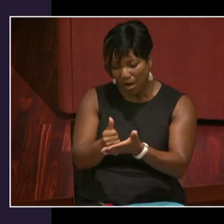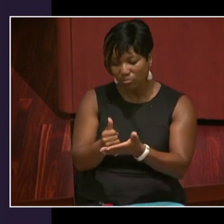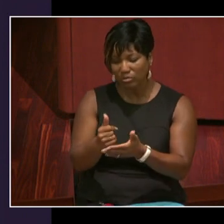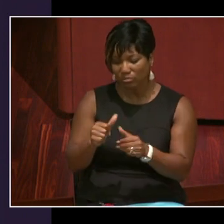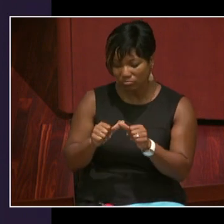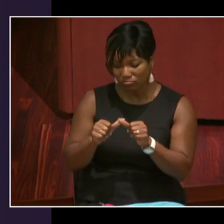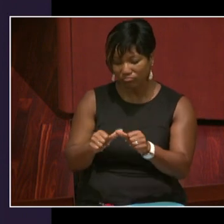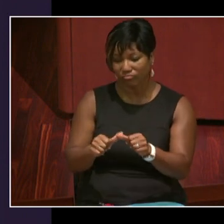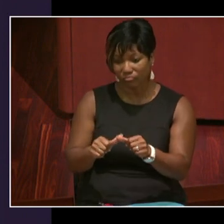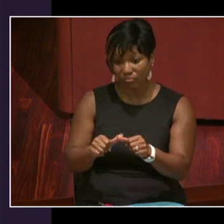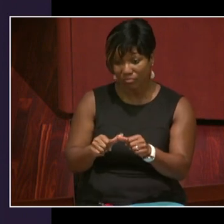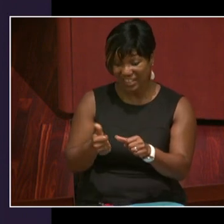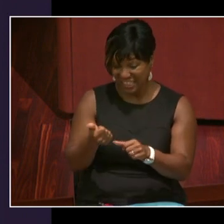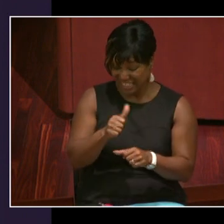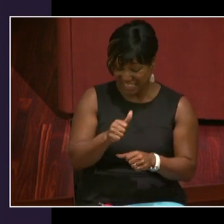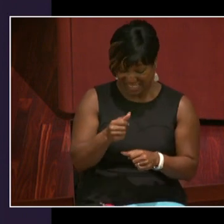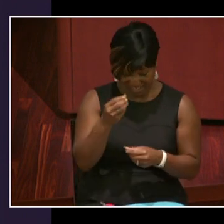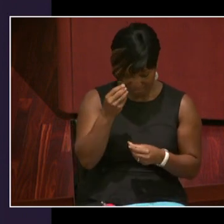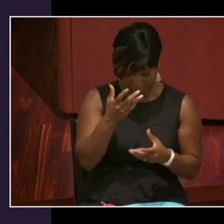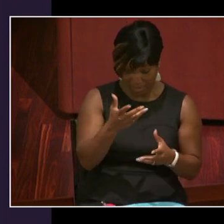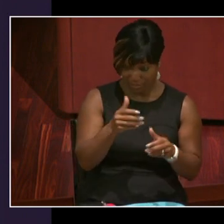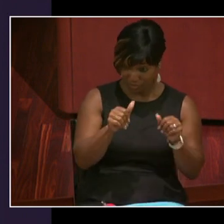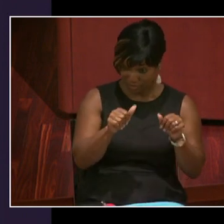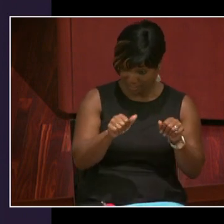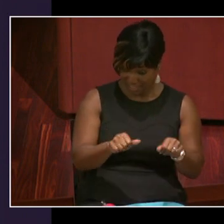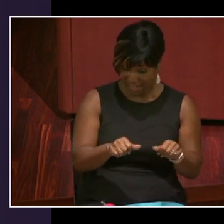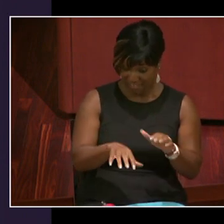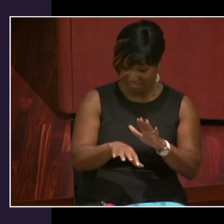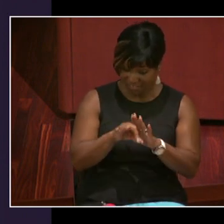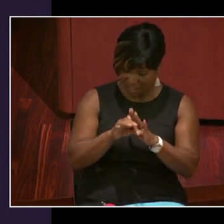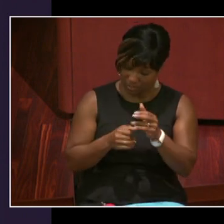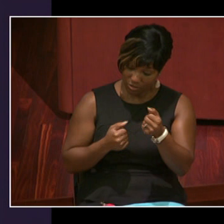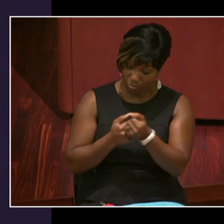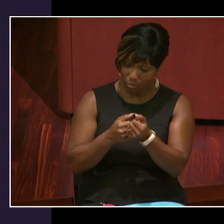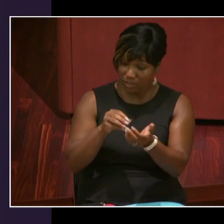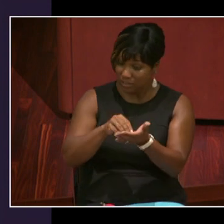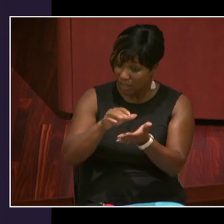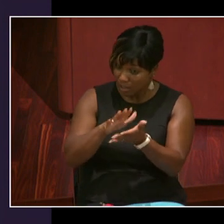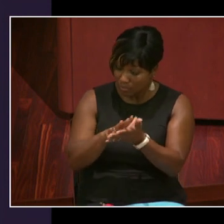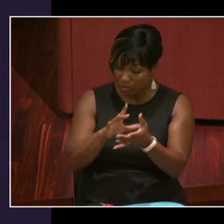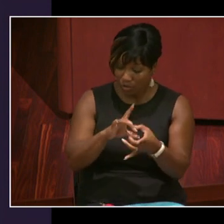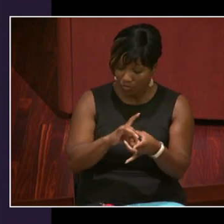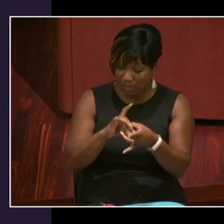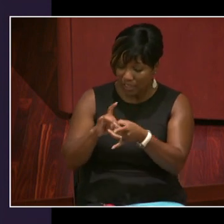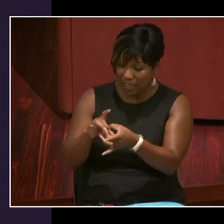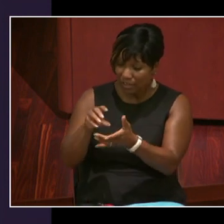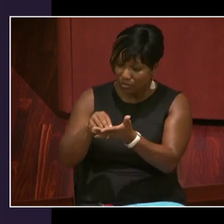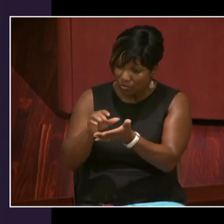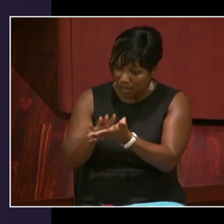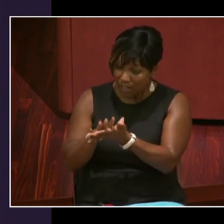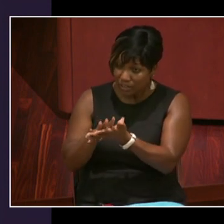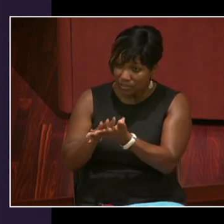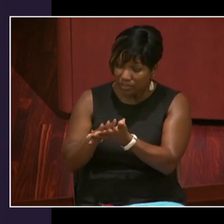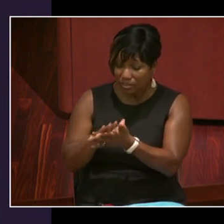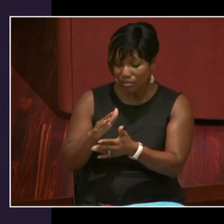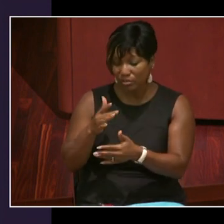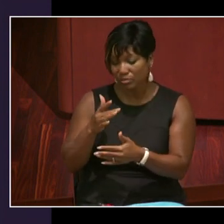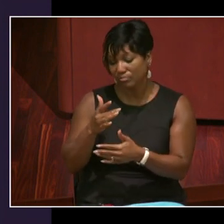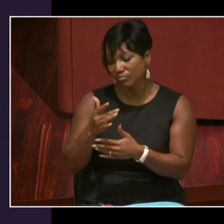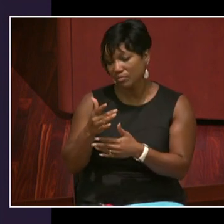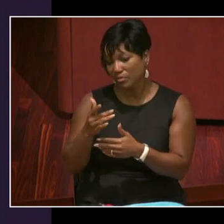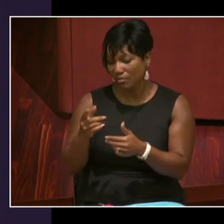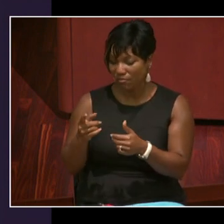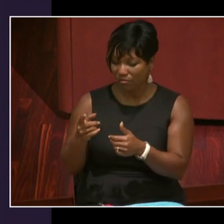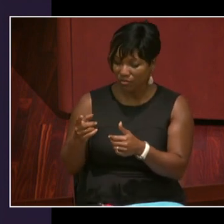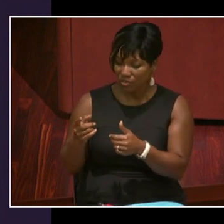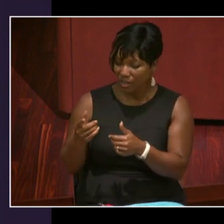of the information provided here, and it's possible that you could find supporting documentation or related records. For example, let's say that you haven't